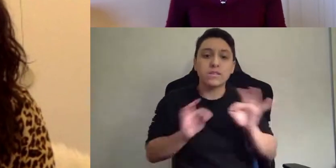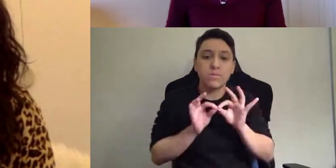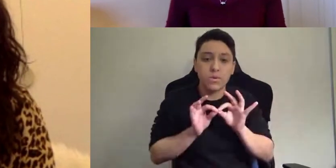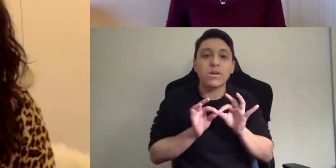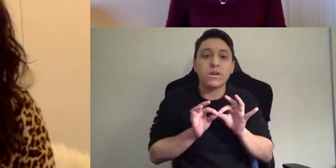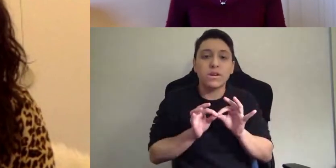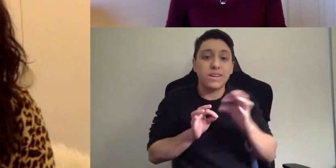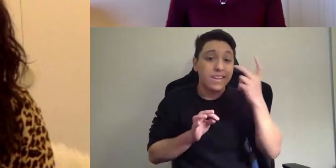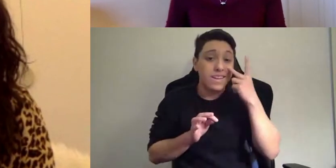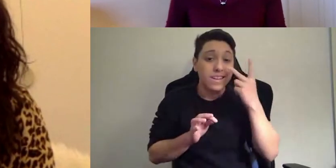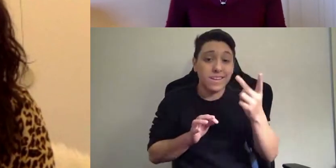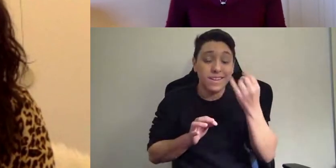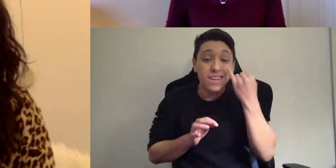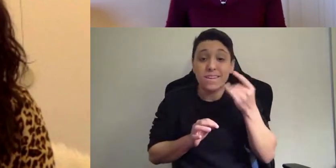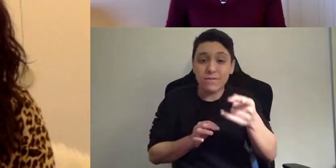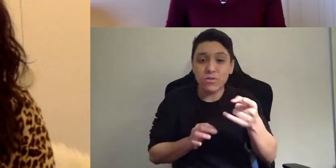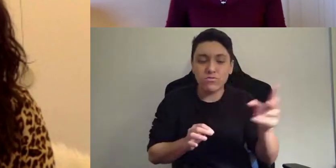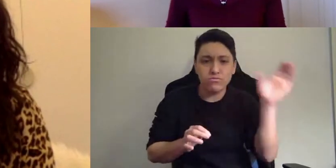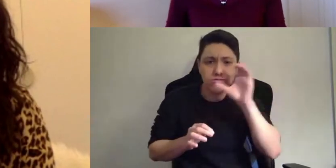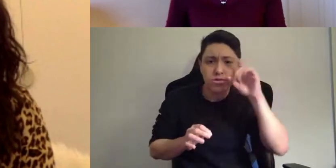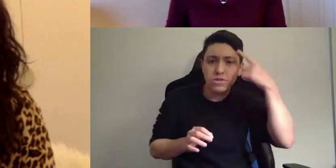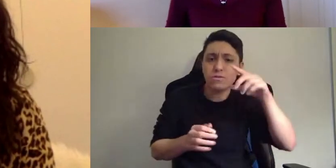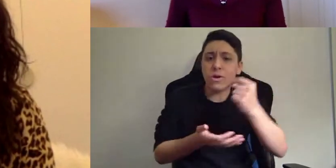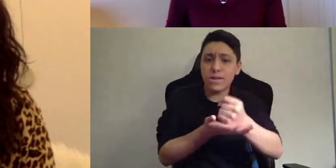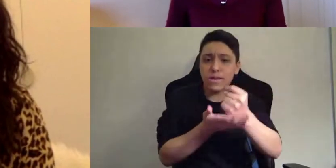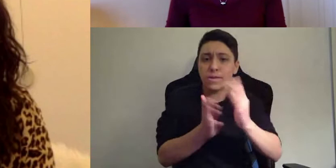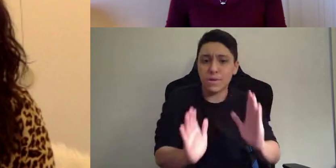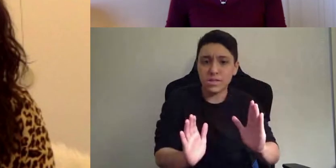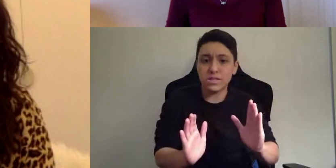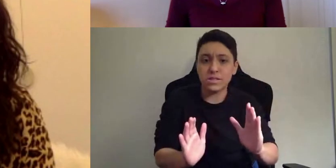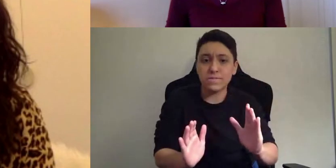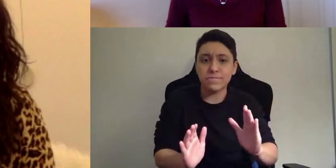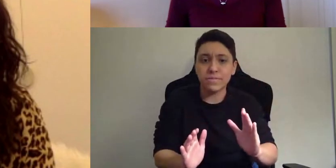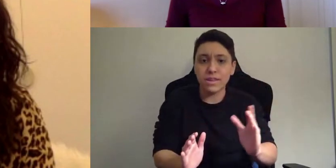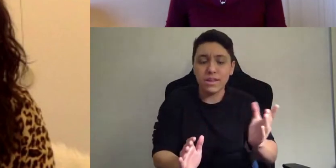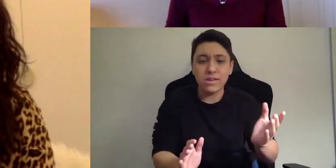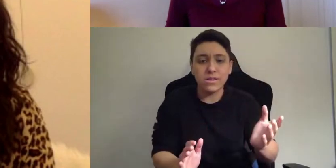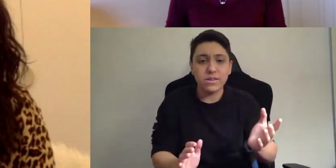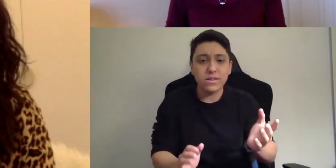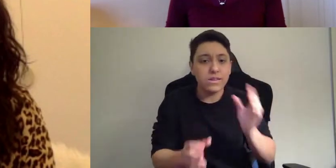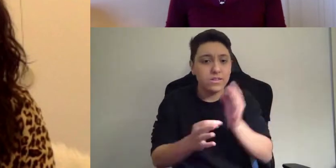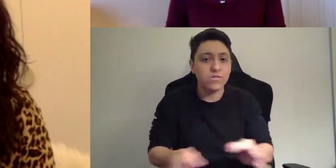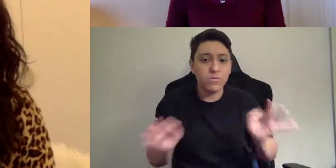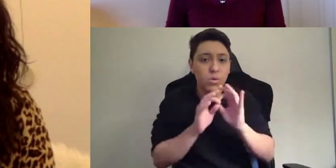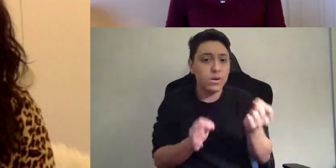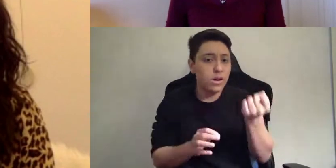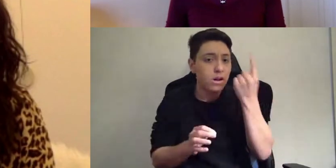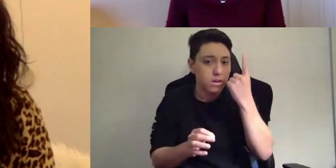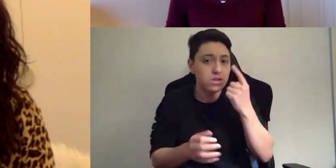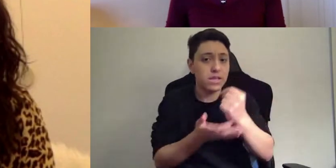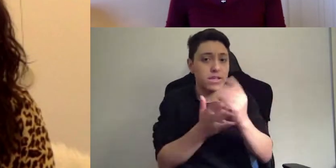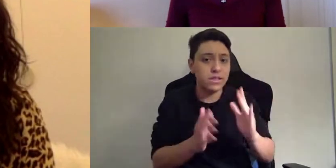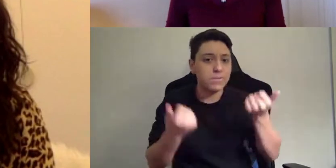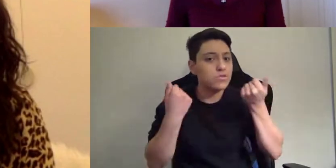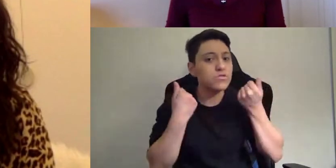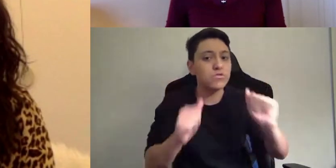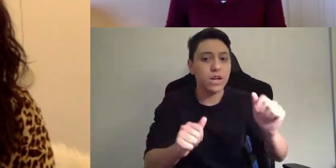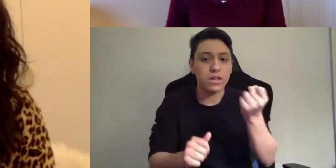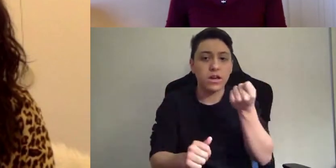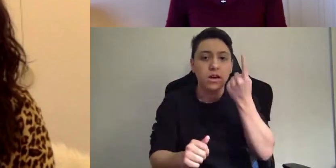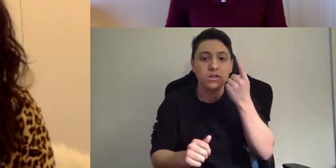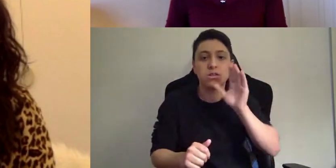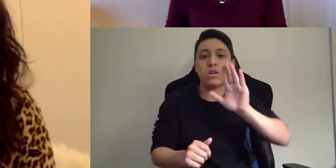if you're looking for a therapist, it's important to understand or to know that the therapist really tries to understand where you're coming from.